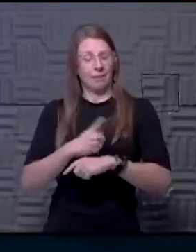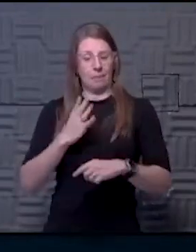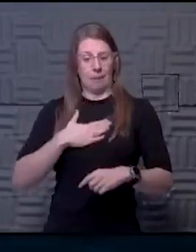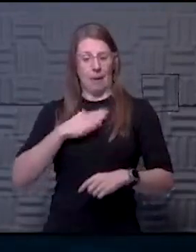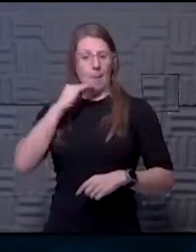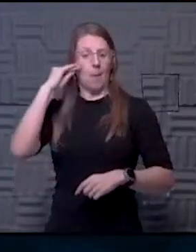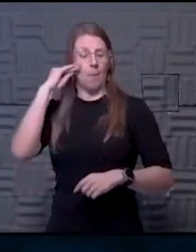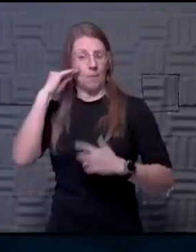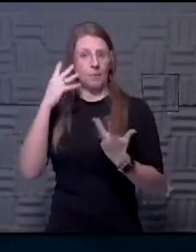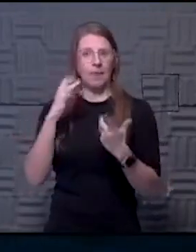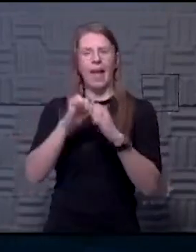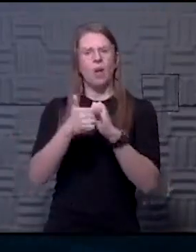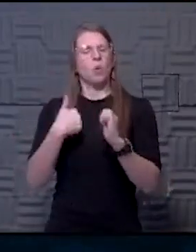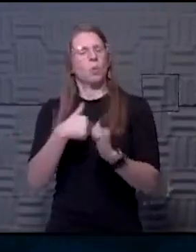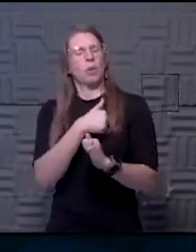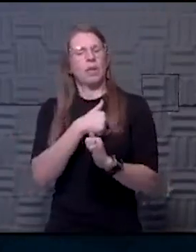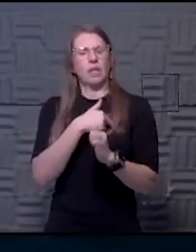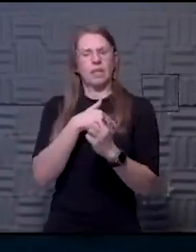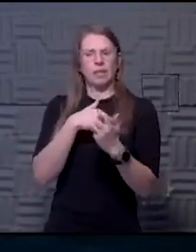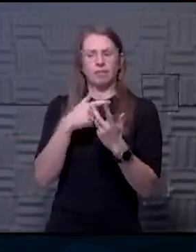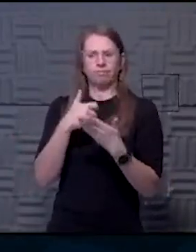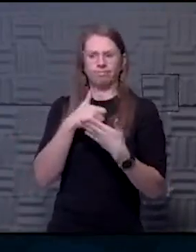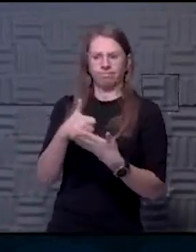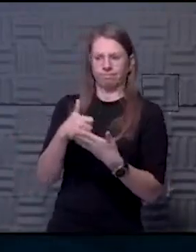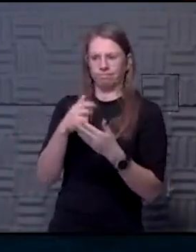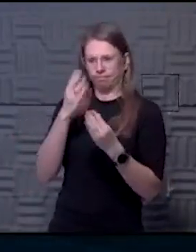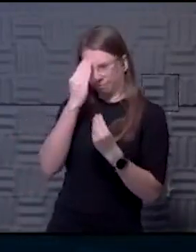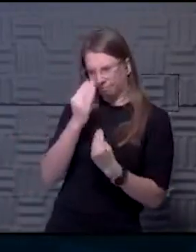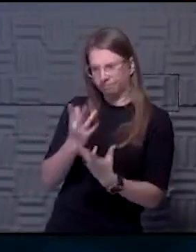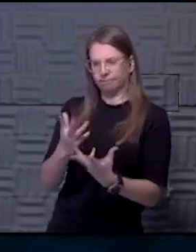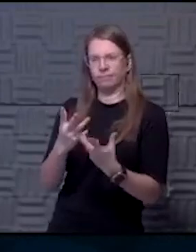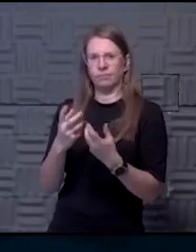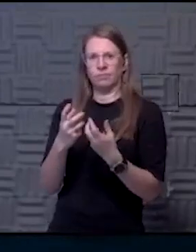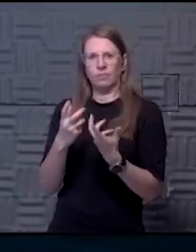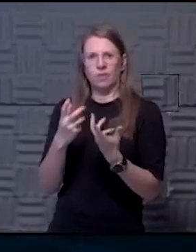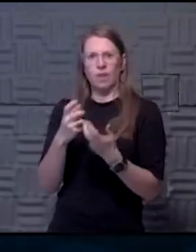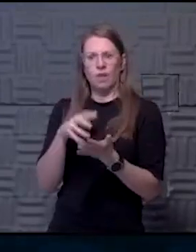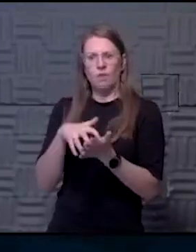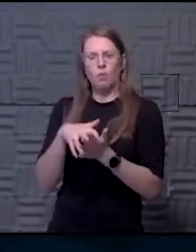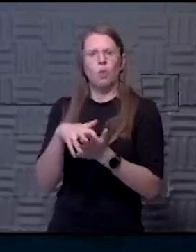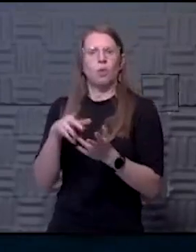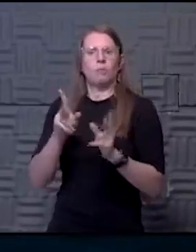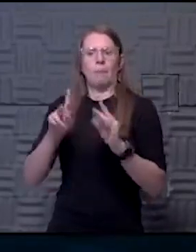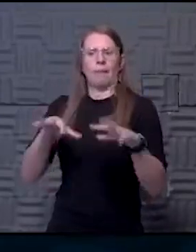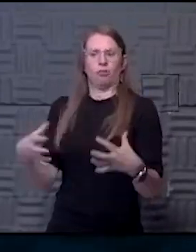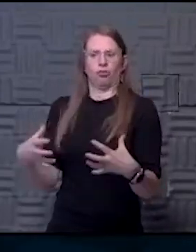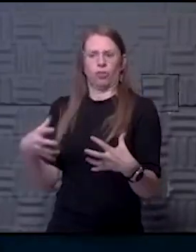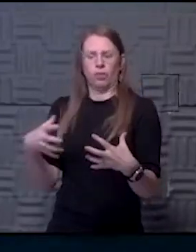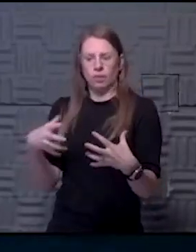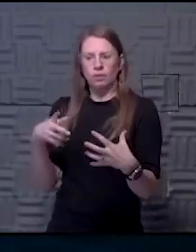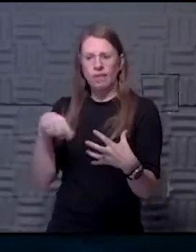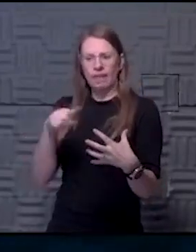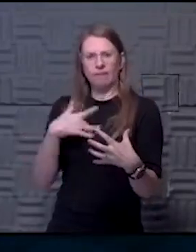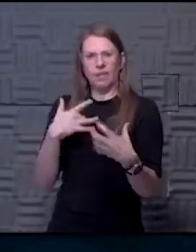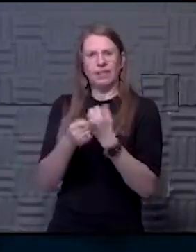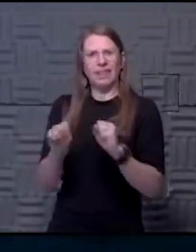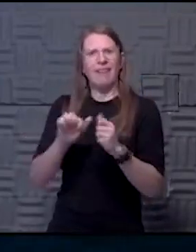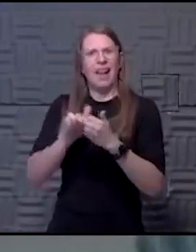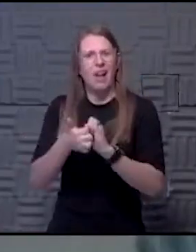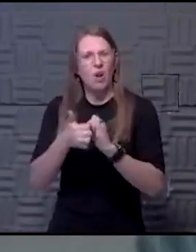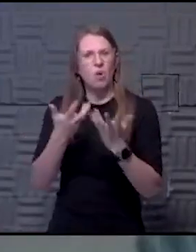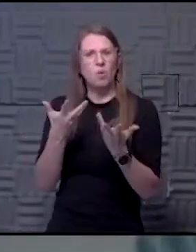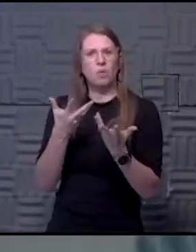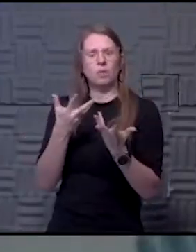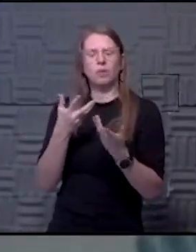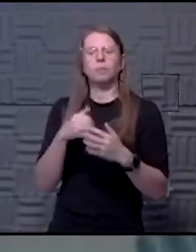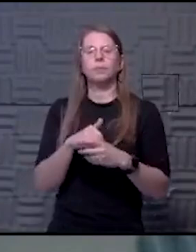do we get into vulnerable populations to make sure that they get the vaccine and don't feel unsafe about the vaccine?